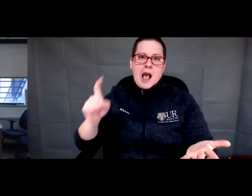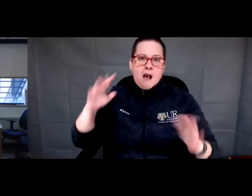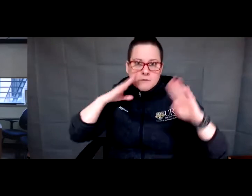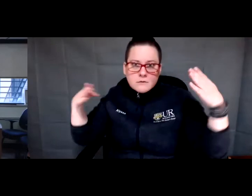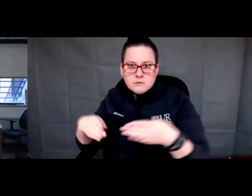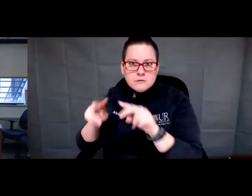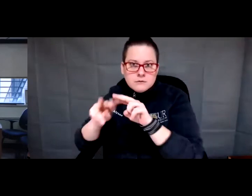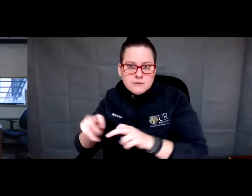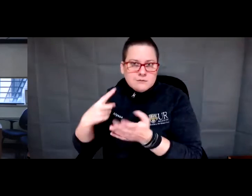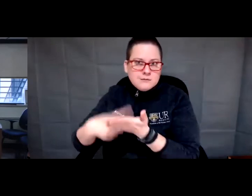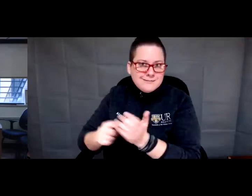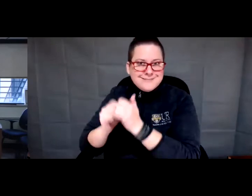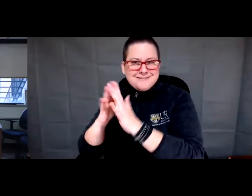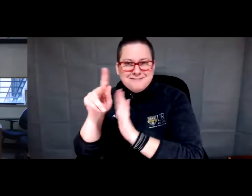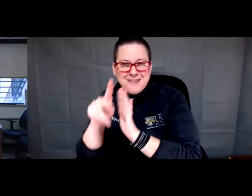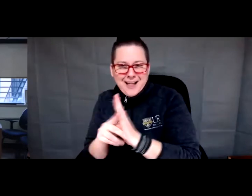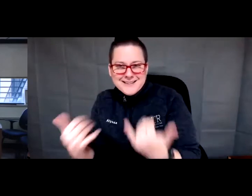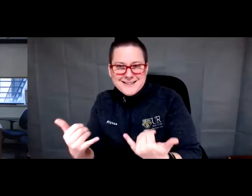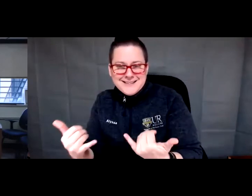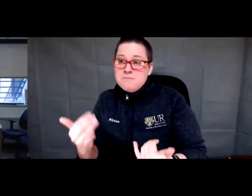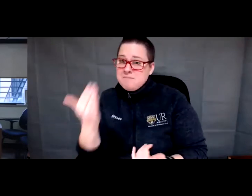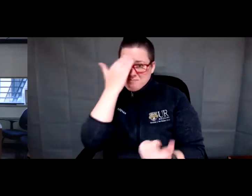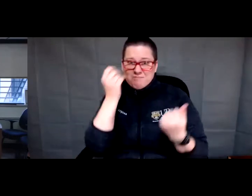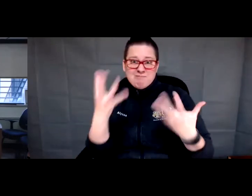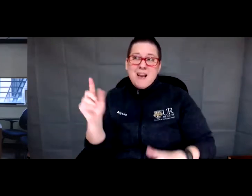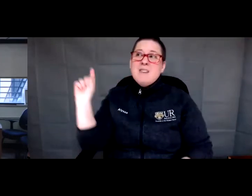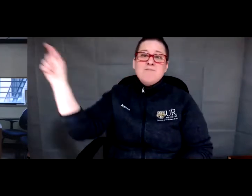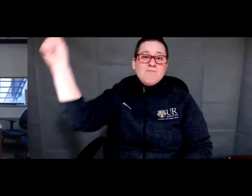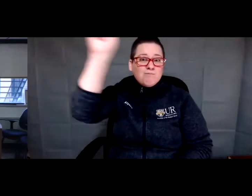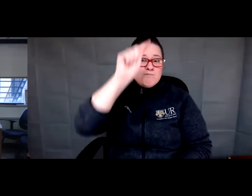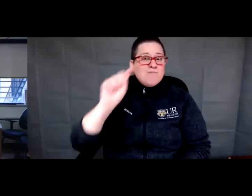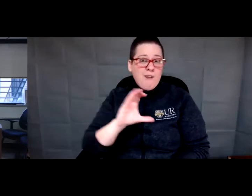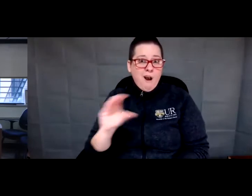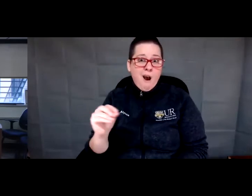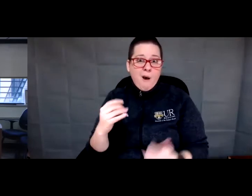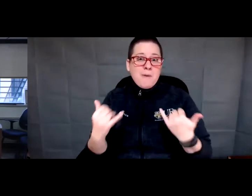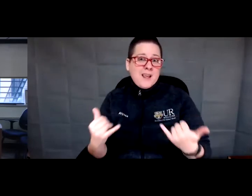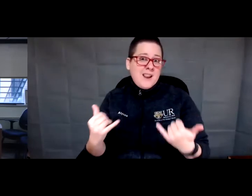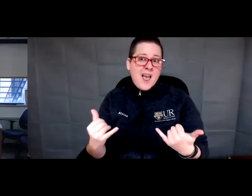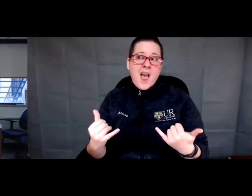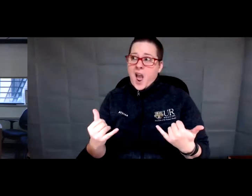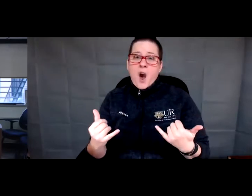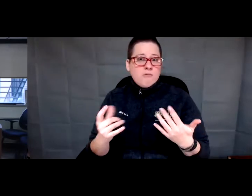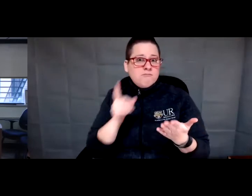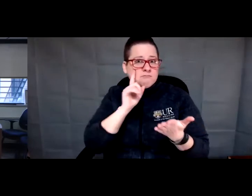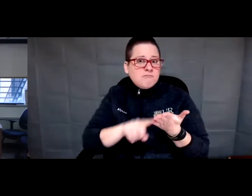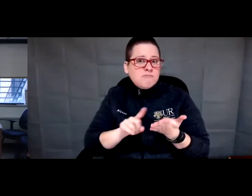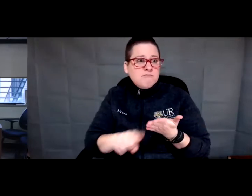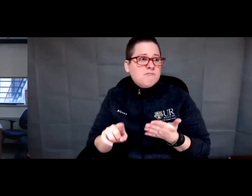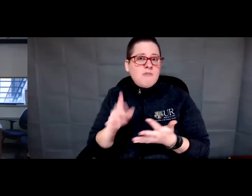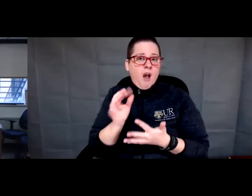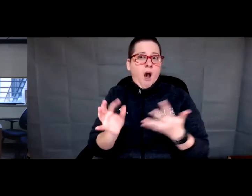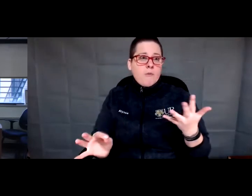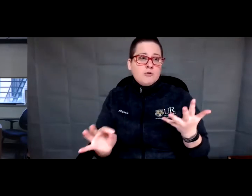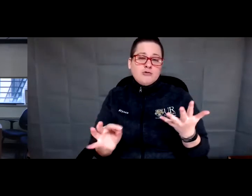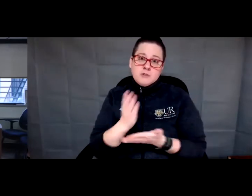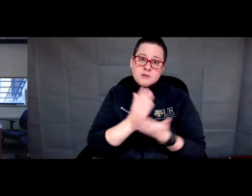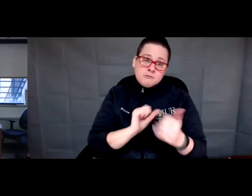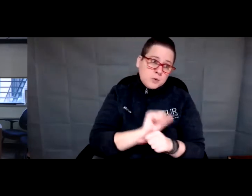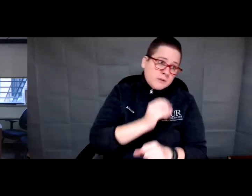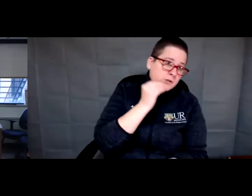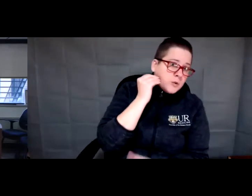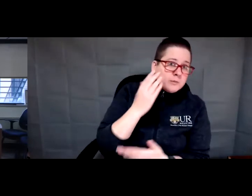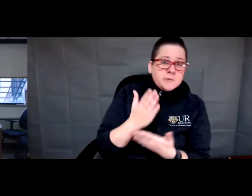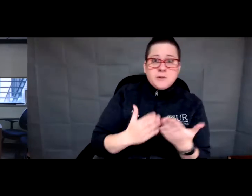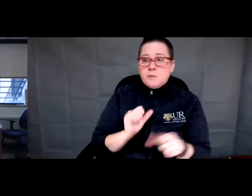in general. And I know a lot of employers are certainly looking at the various options